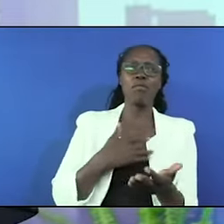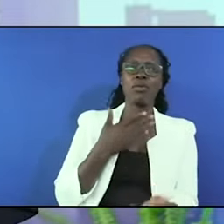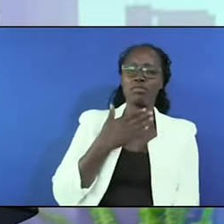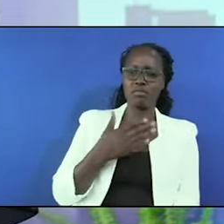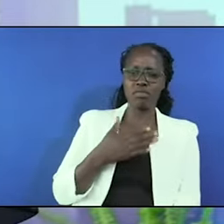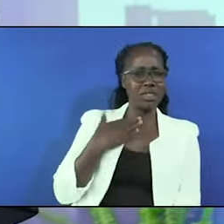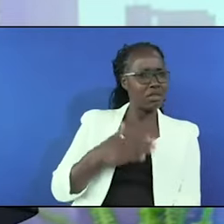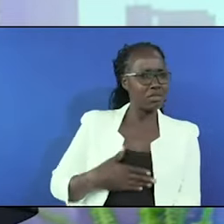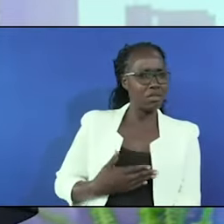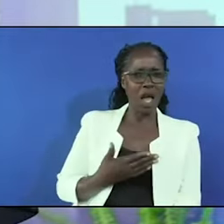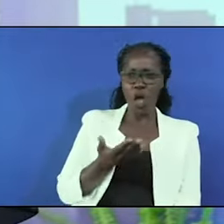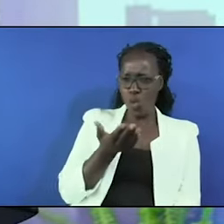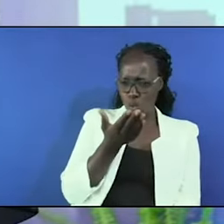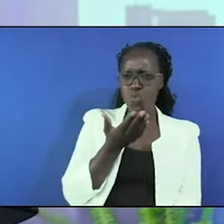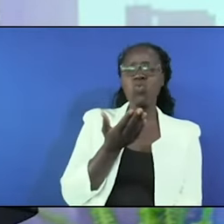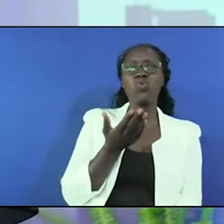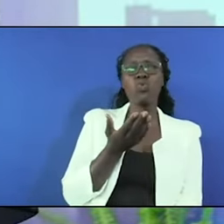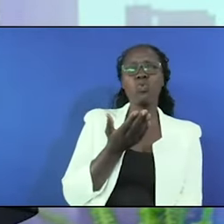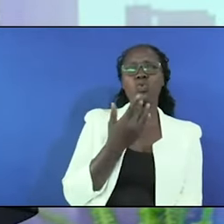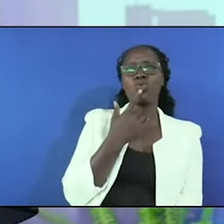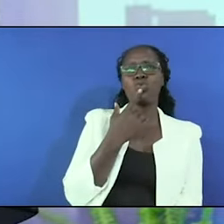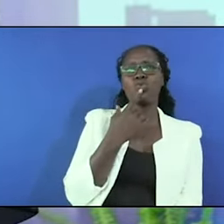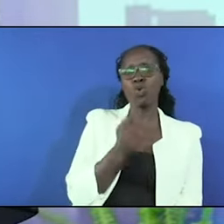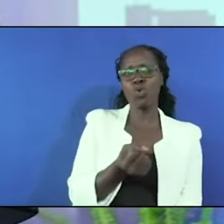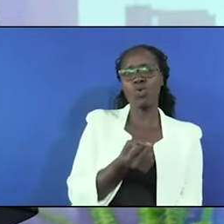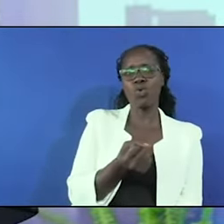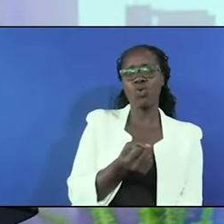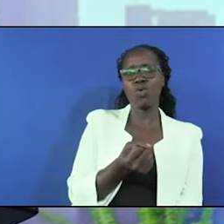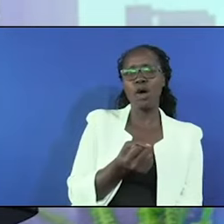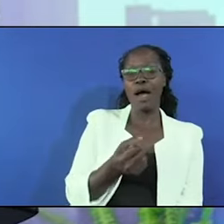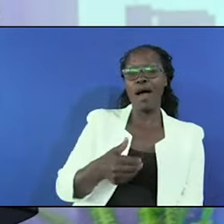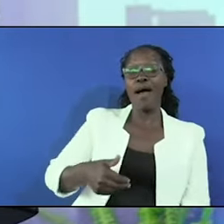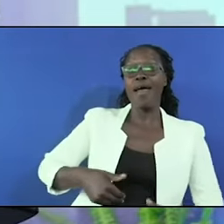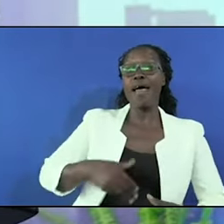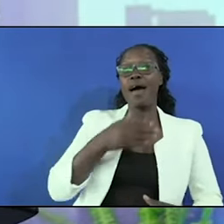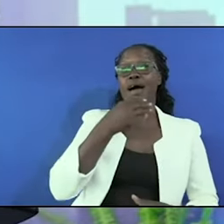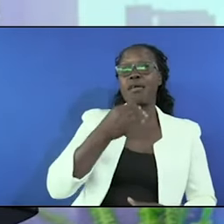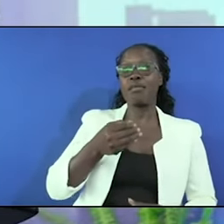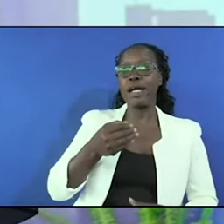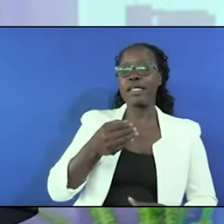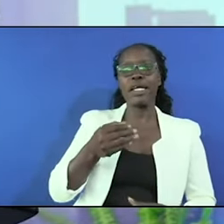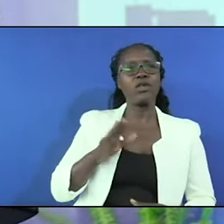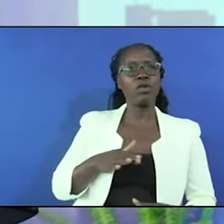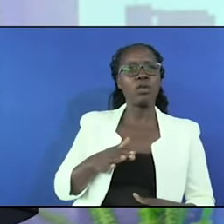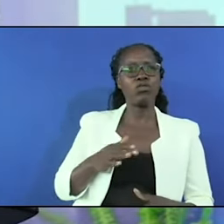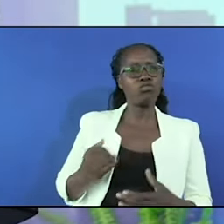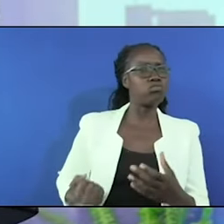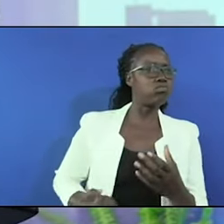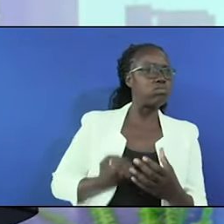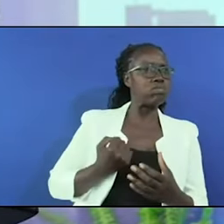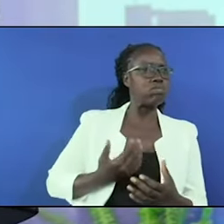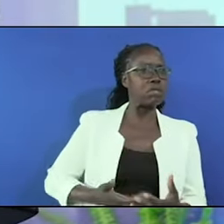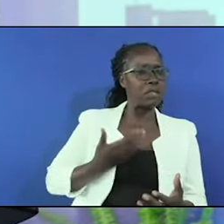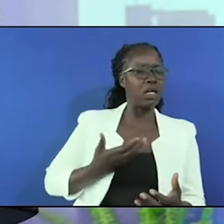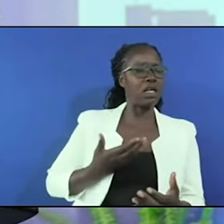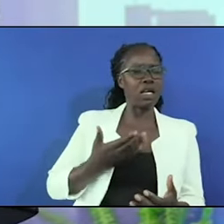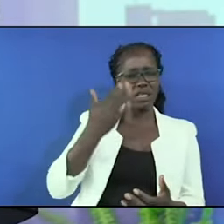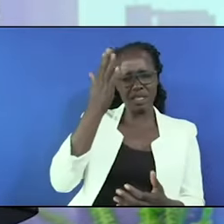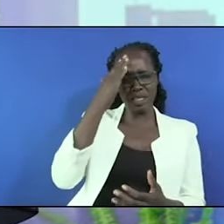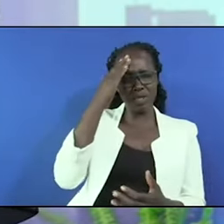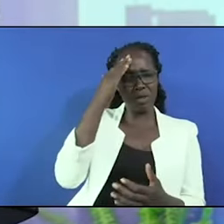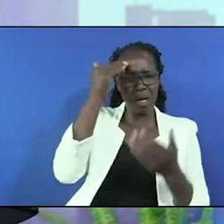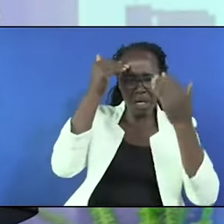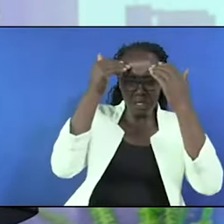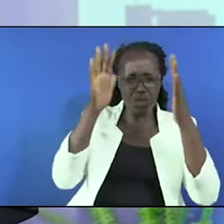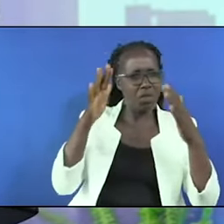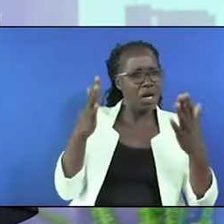them. And therefore, young men and women will rise up, because they seem to know, I don't know,